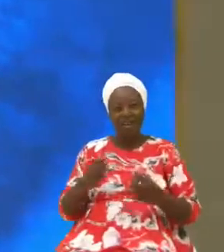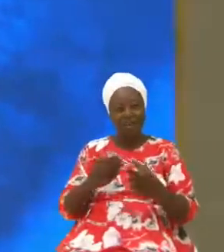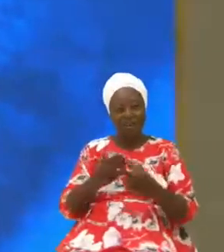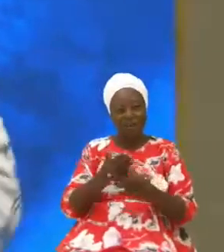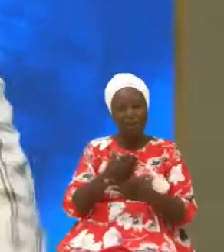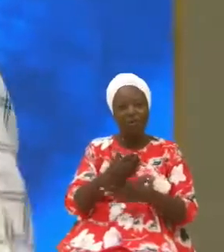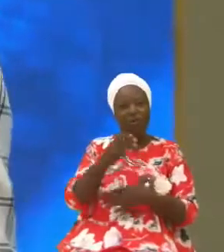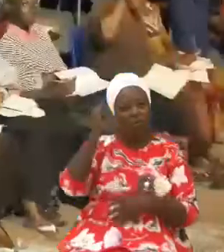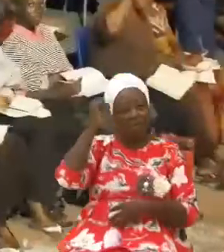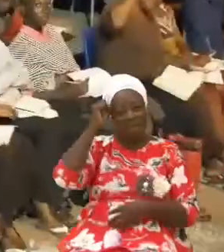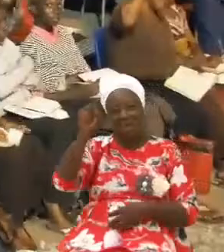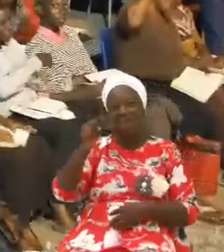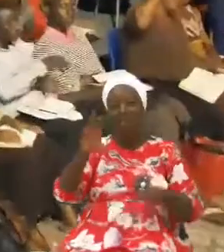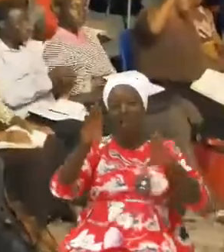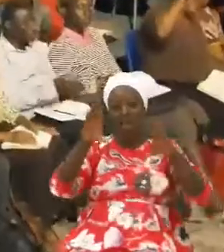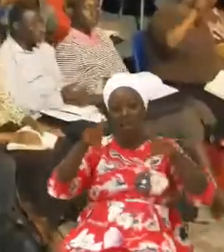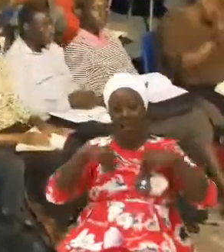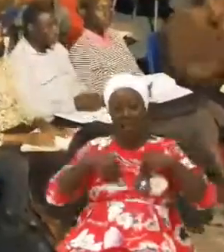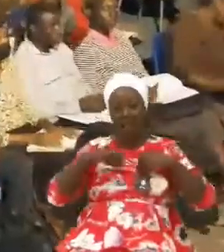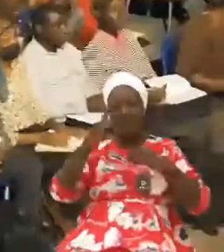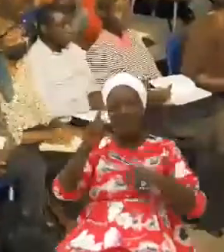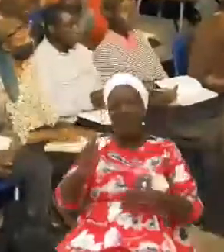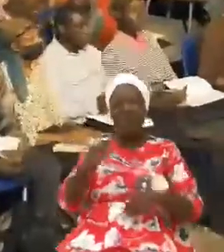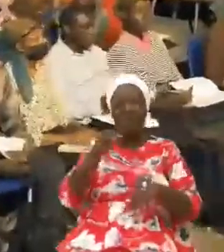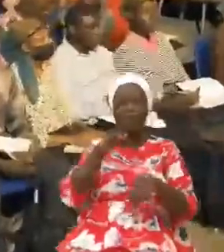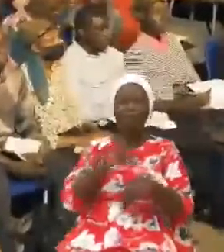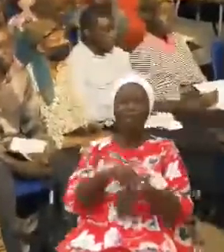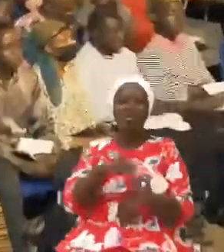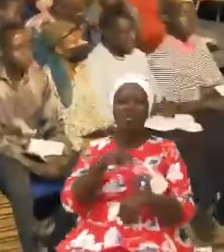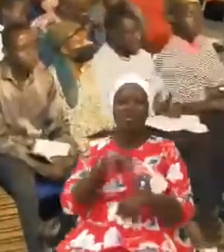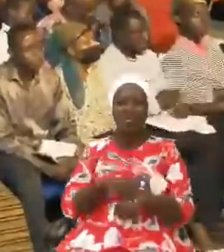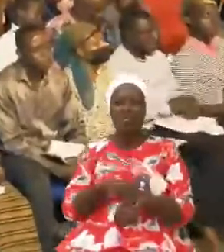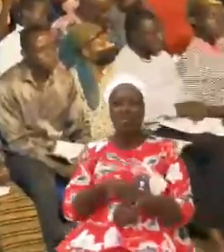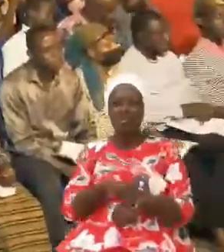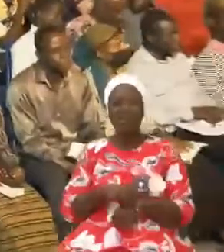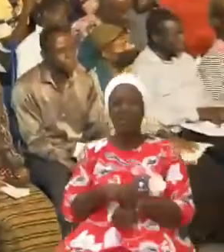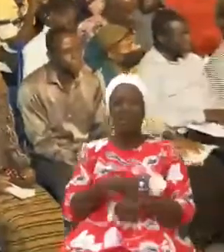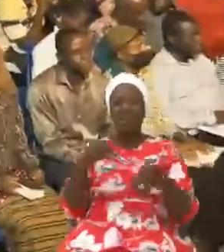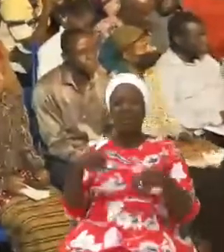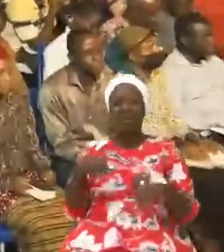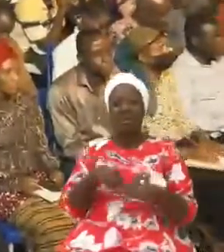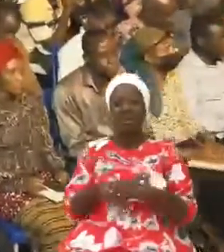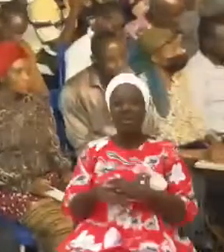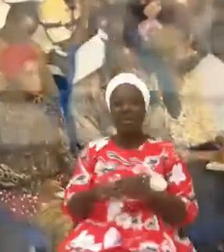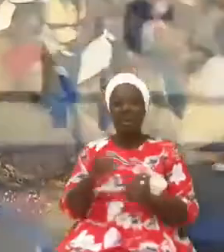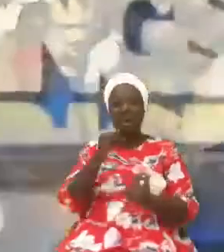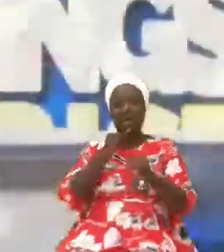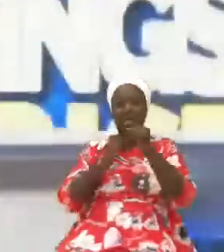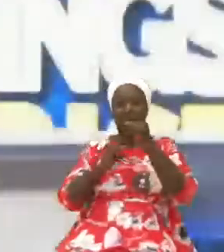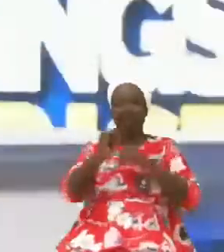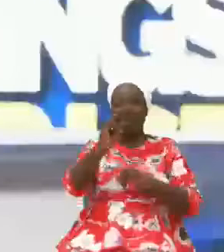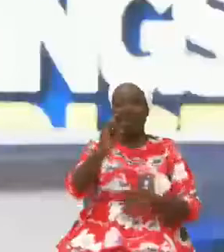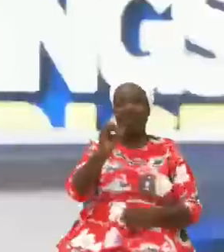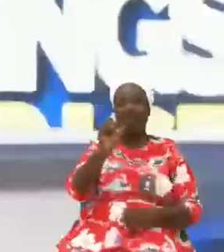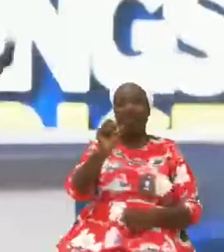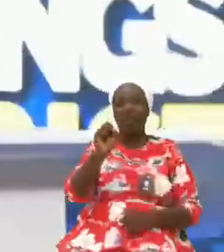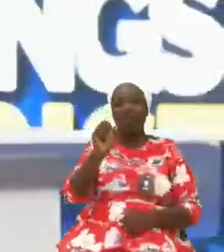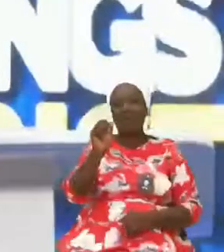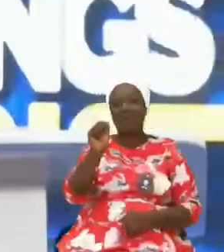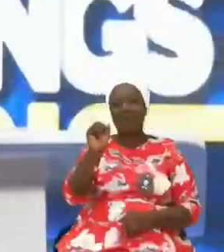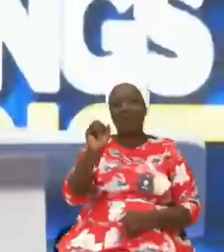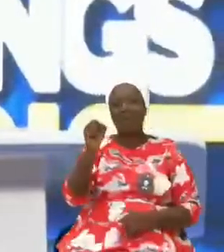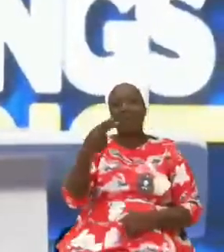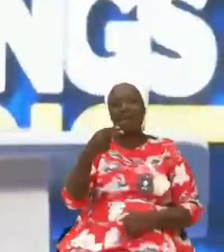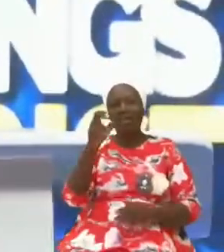healing. Healing through his accepted message. We're looking at Isaiah